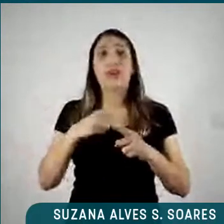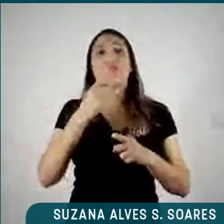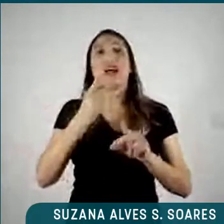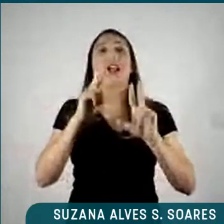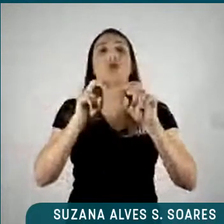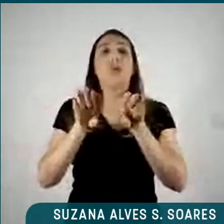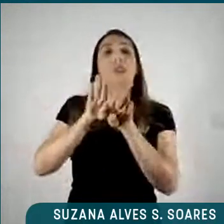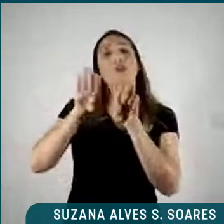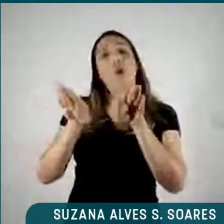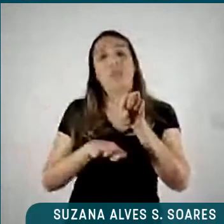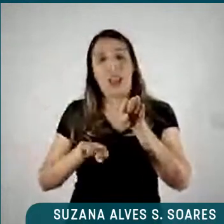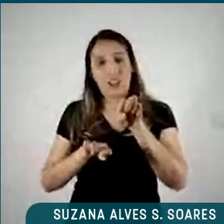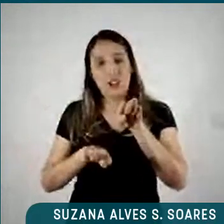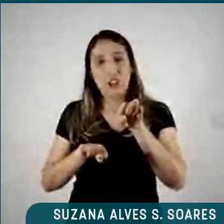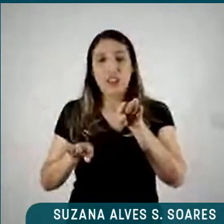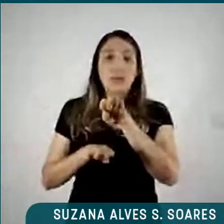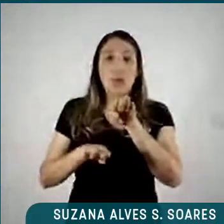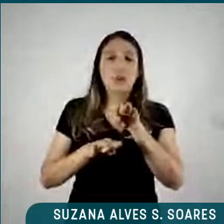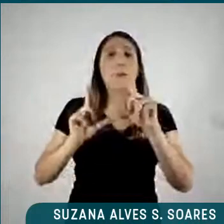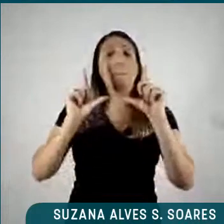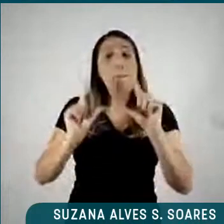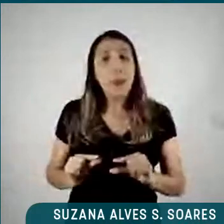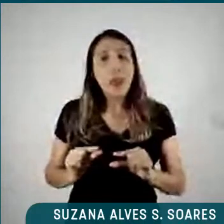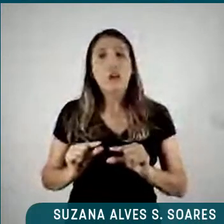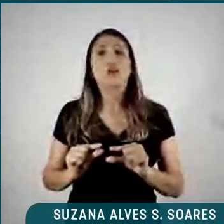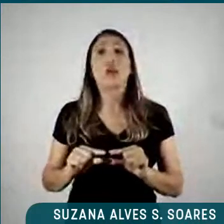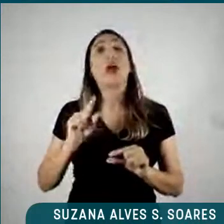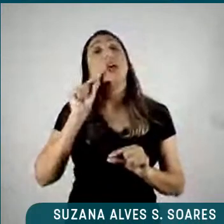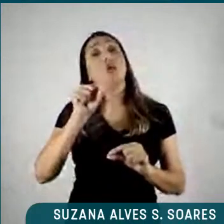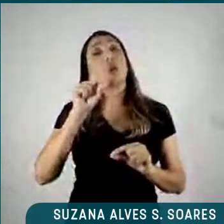of interest from the population, because